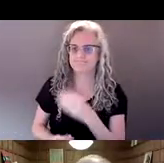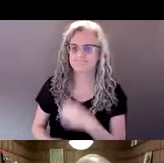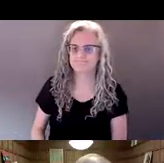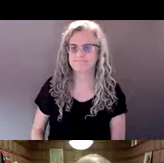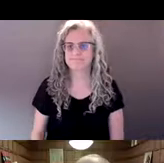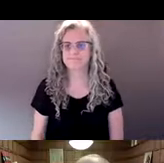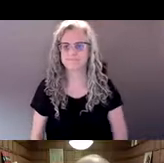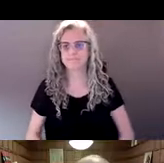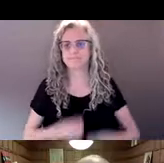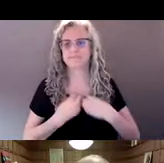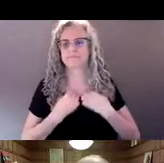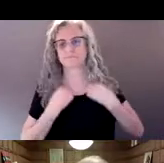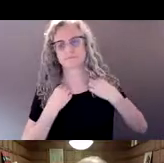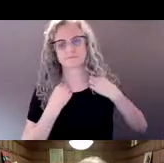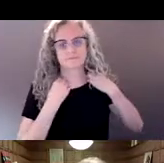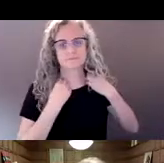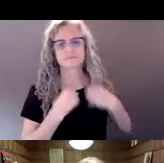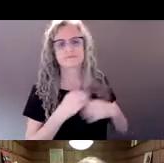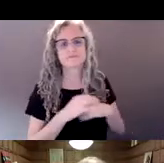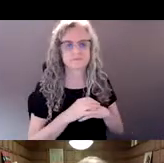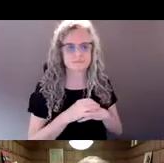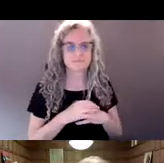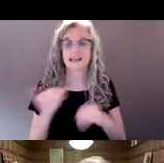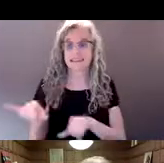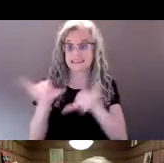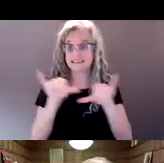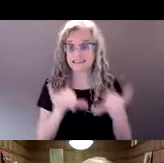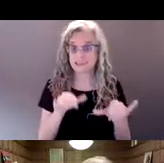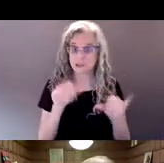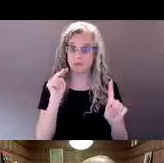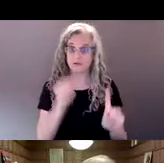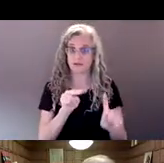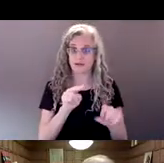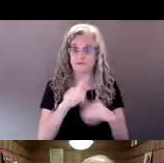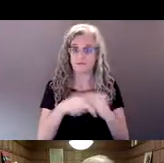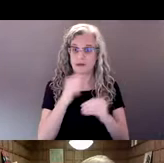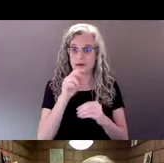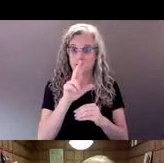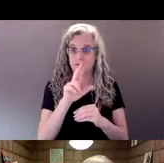Similar thinking with Jews is going on here in the US. If I could have the next slide.